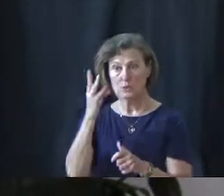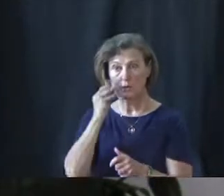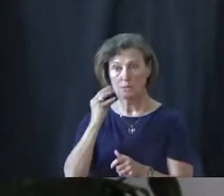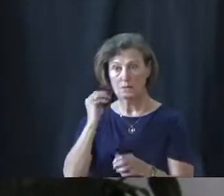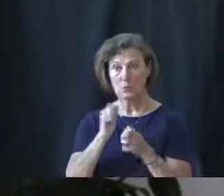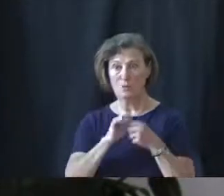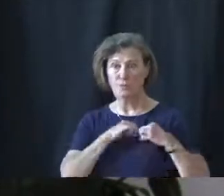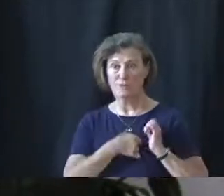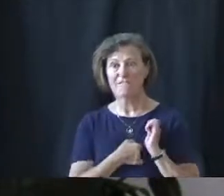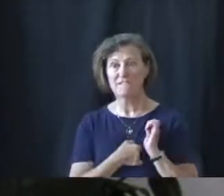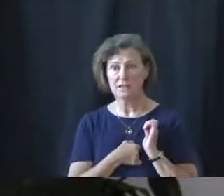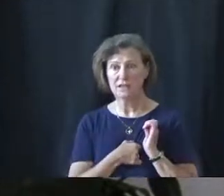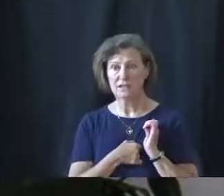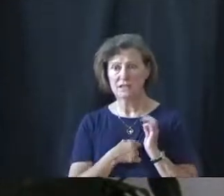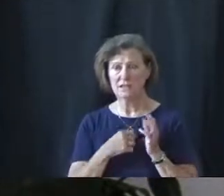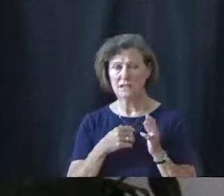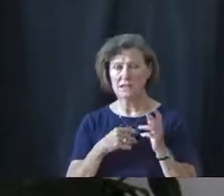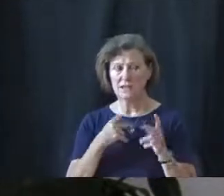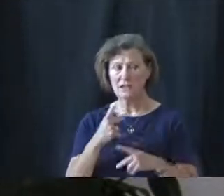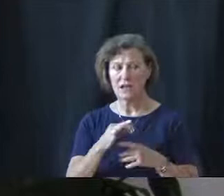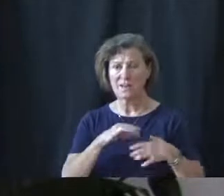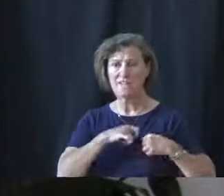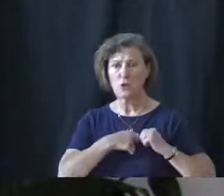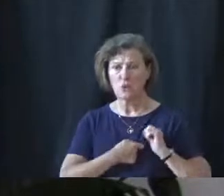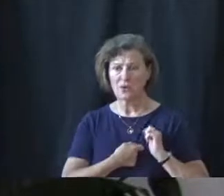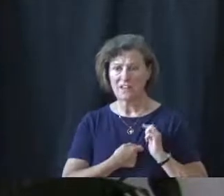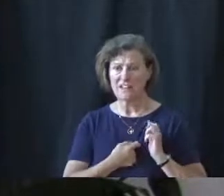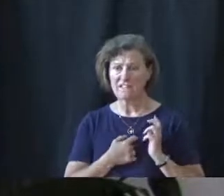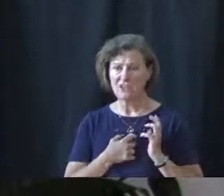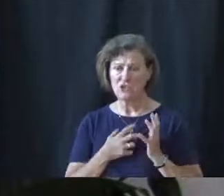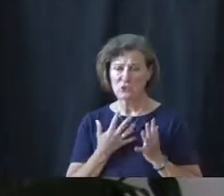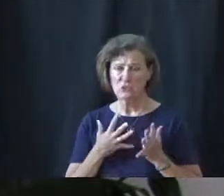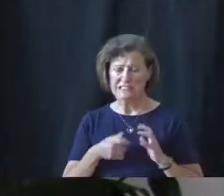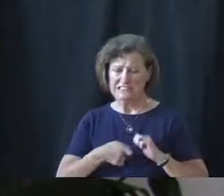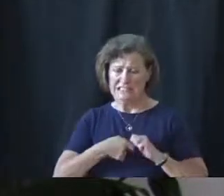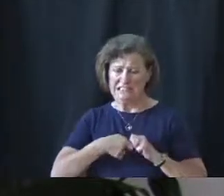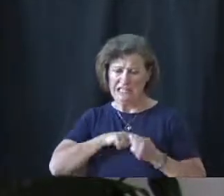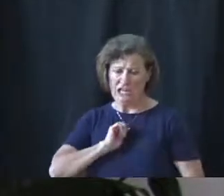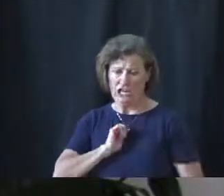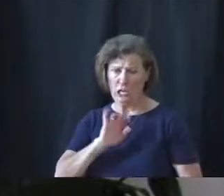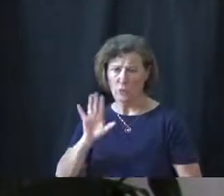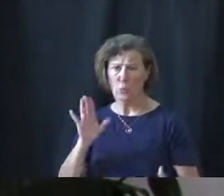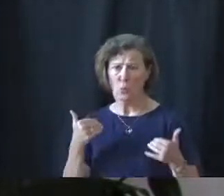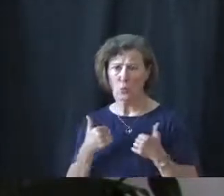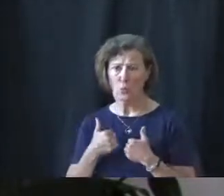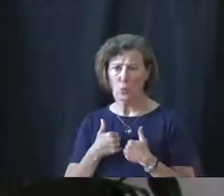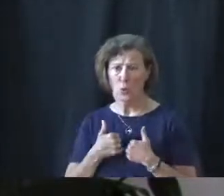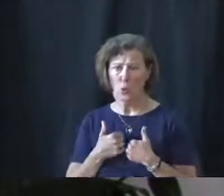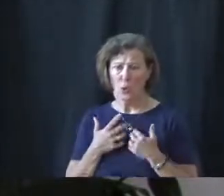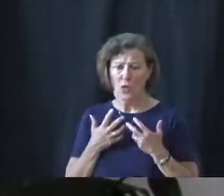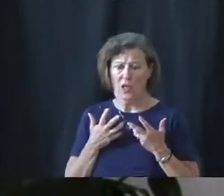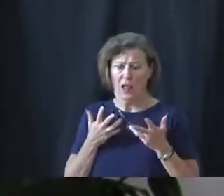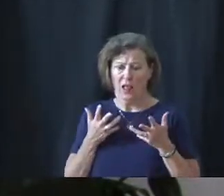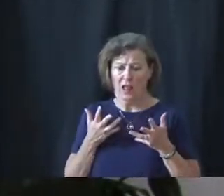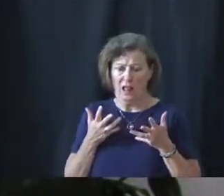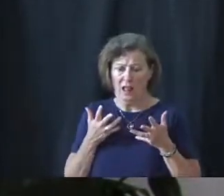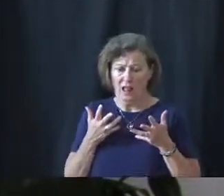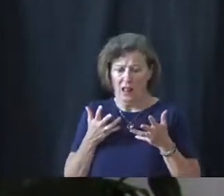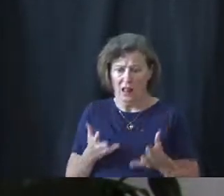The kind of grief that tears at your very soul and leaves you